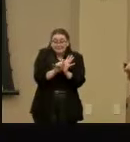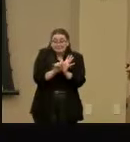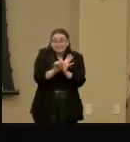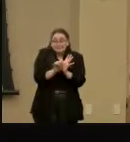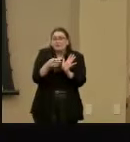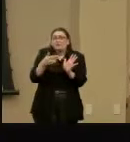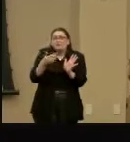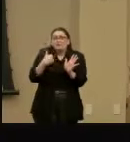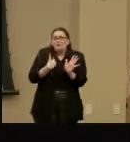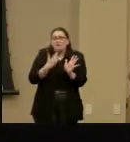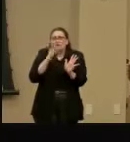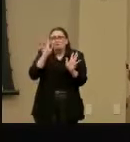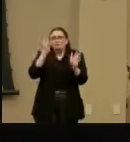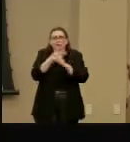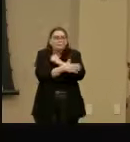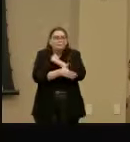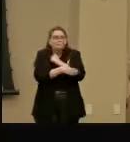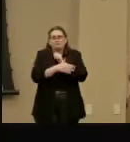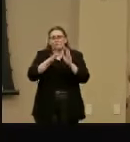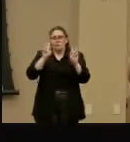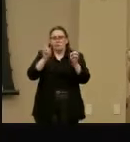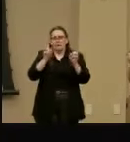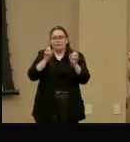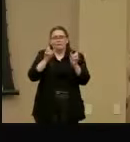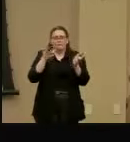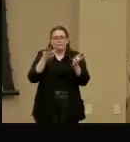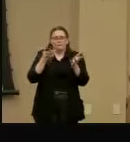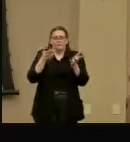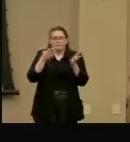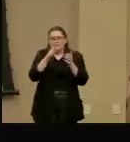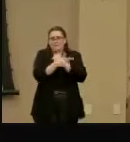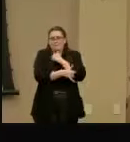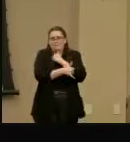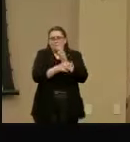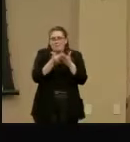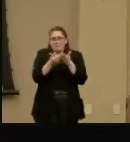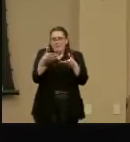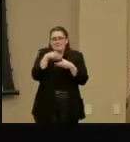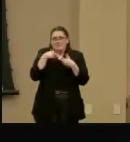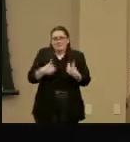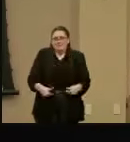that it would. So do not be concerned if you are immunosuppressed about having this foreign item in your body.